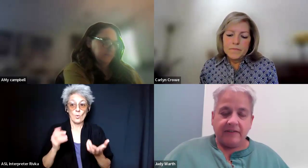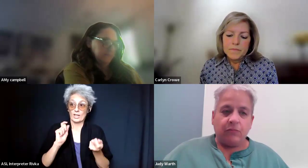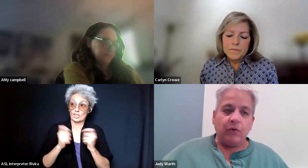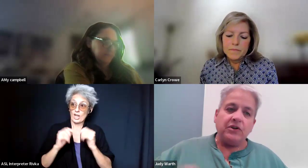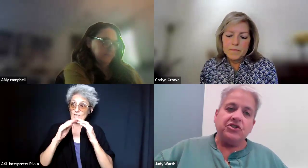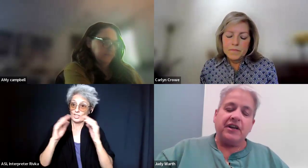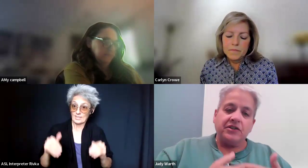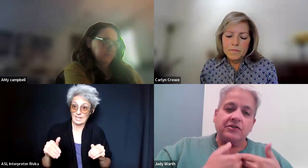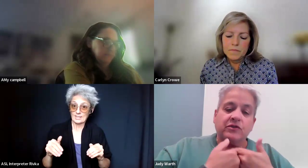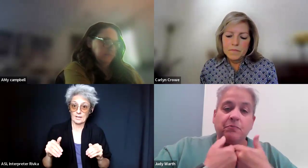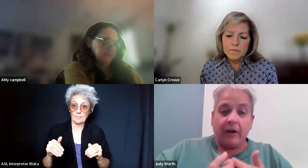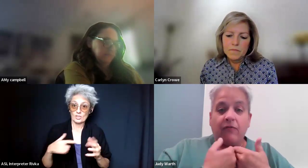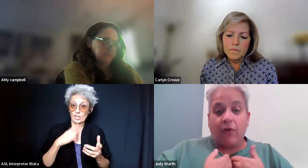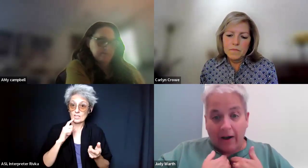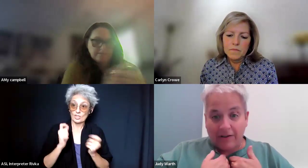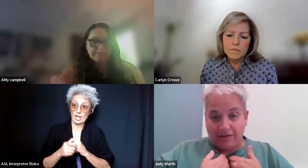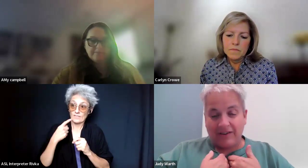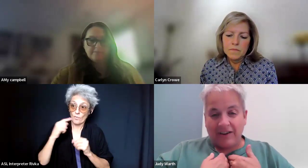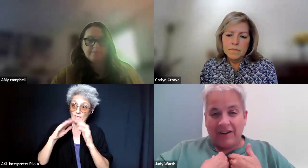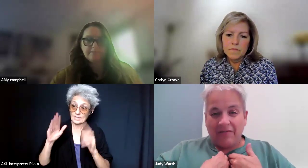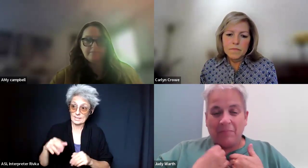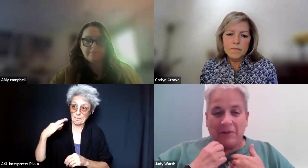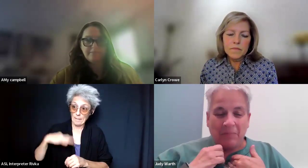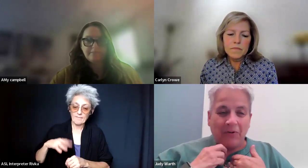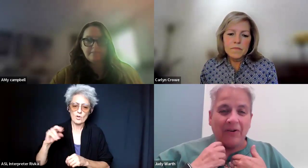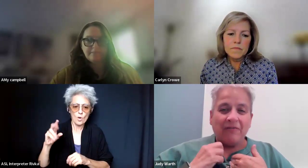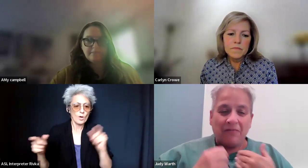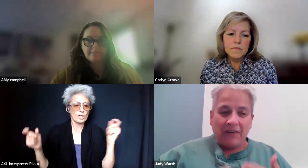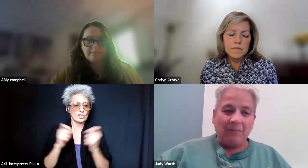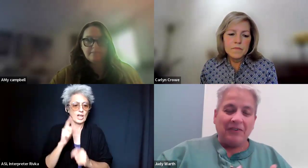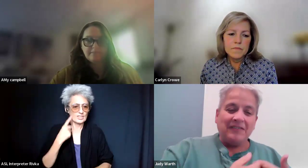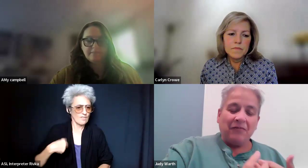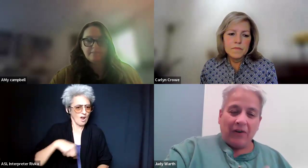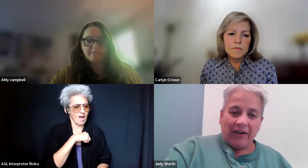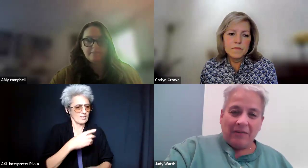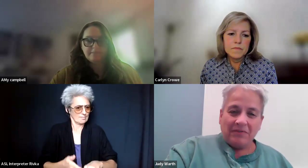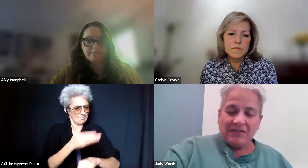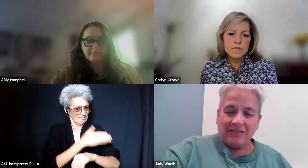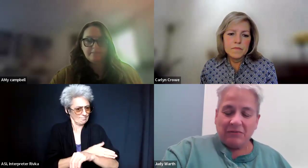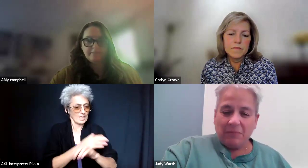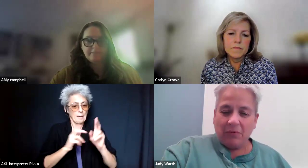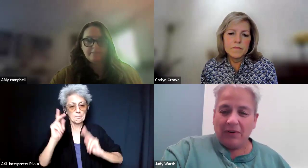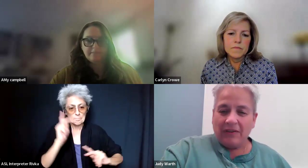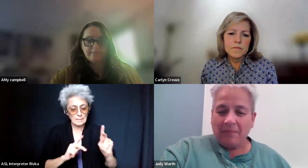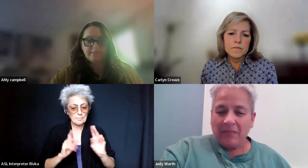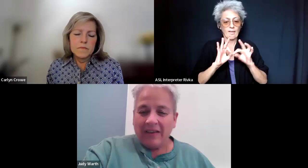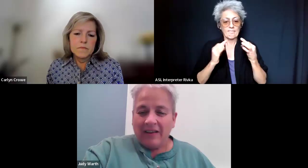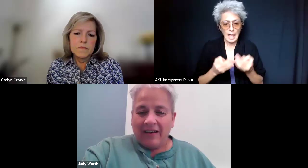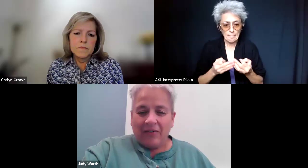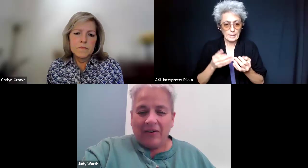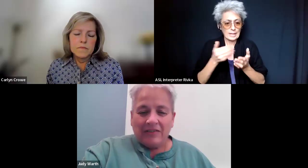sake of the system. We want to change it so it's better for us, for people, for families, for area businesses who employ